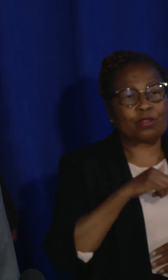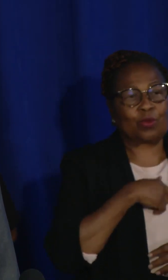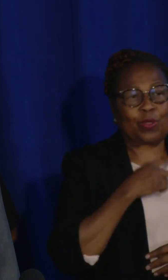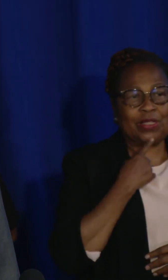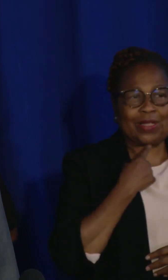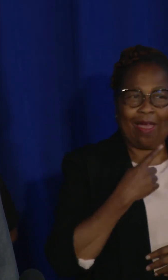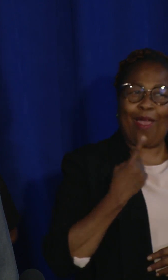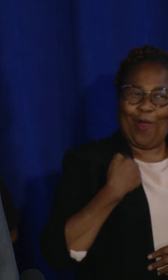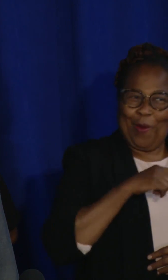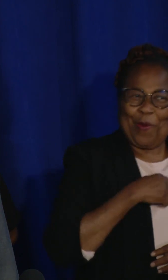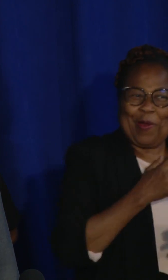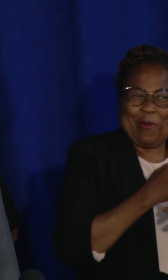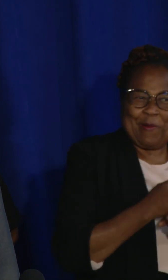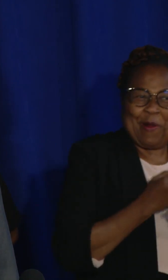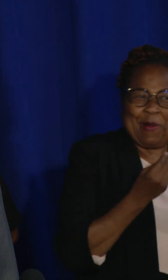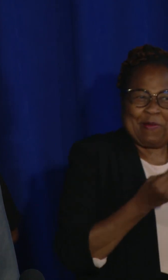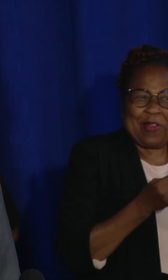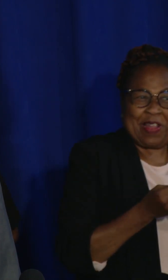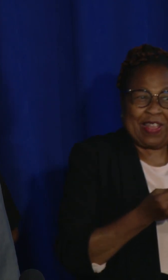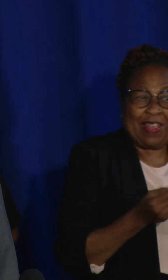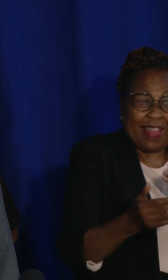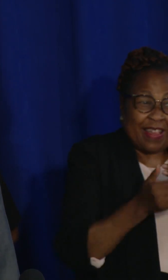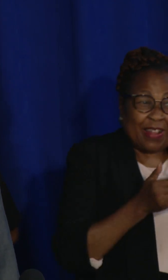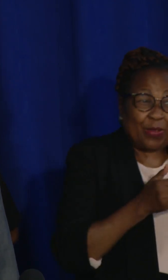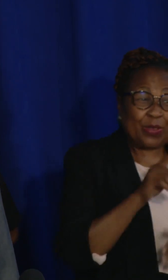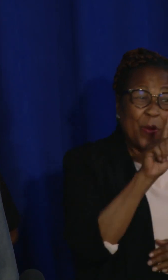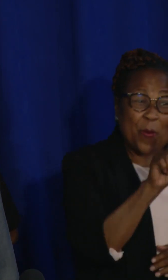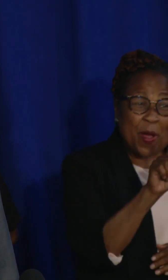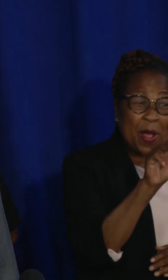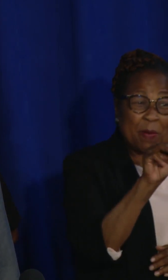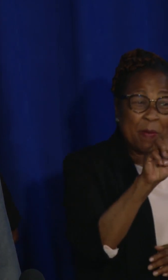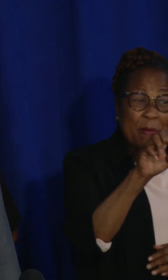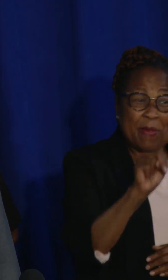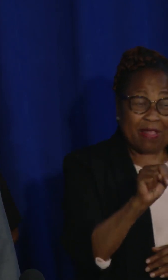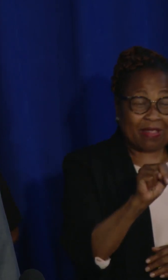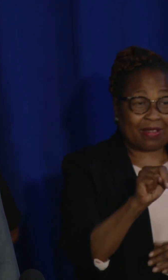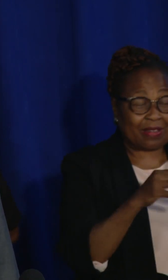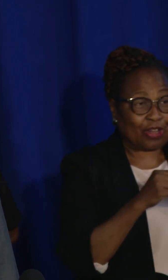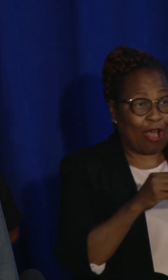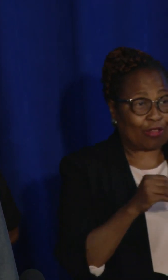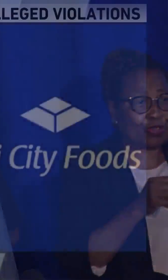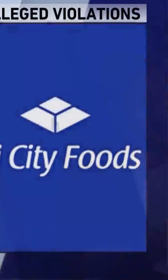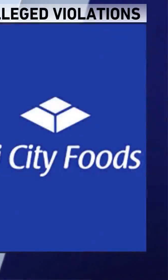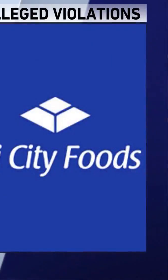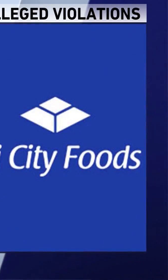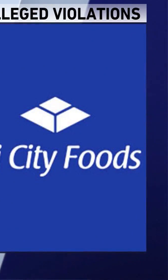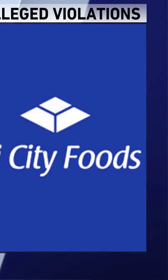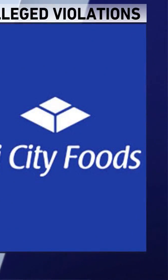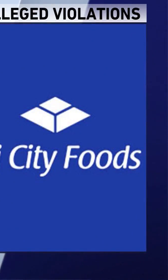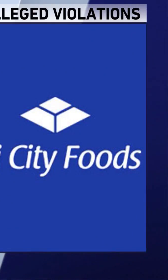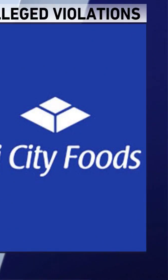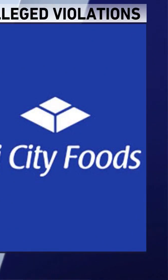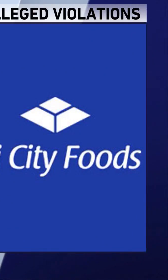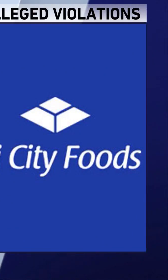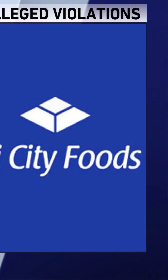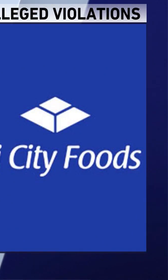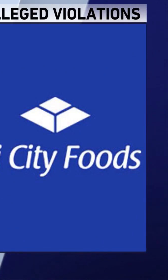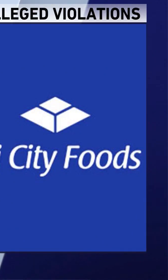won restitution, nearly $1 million for thousands of workers. In the newly announced